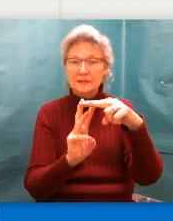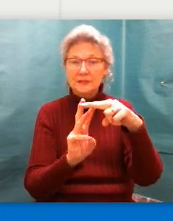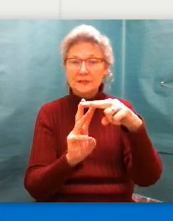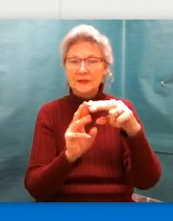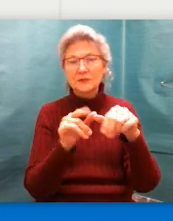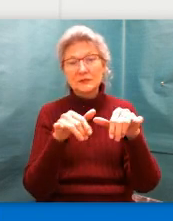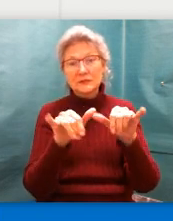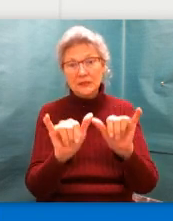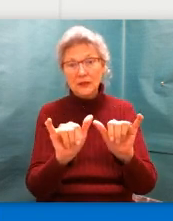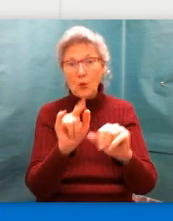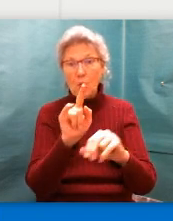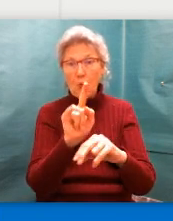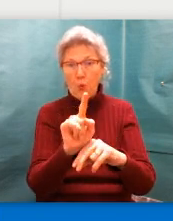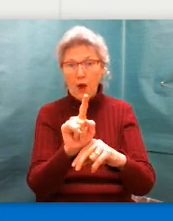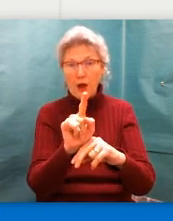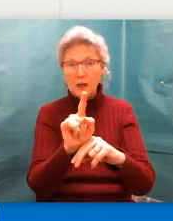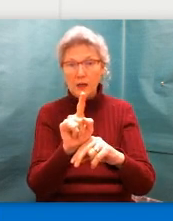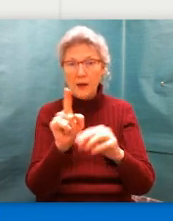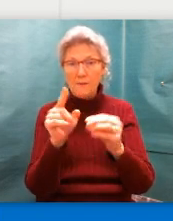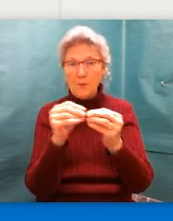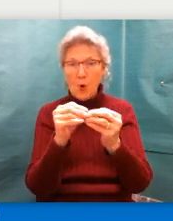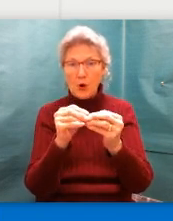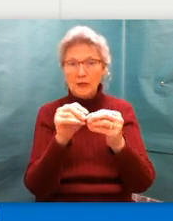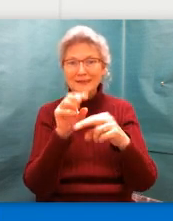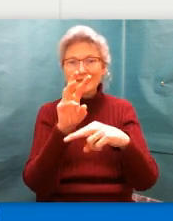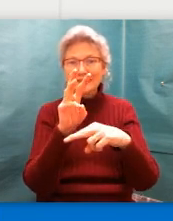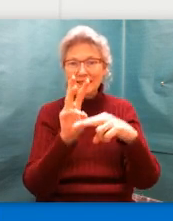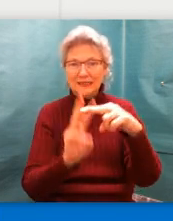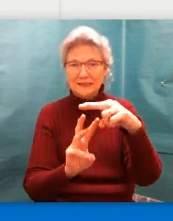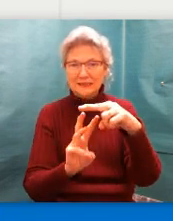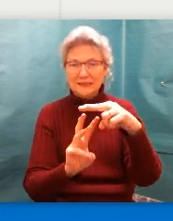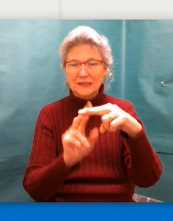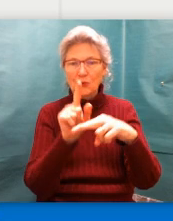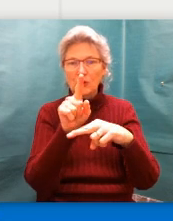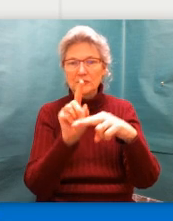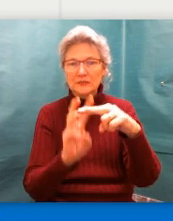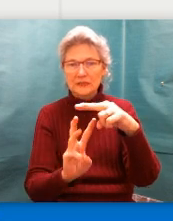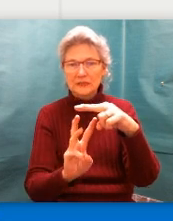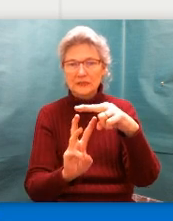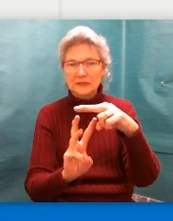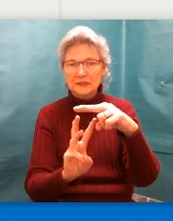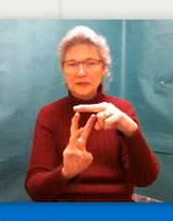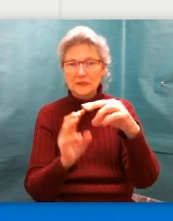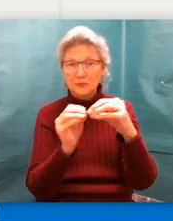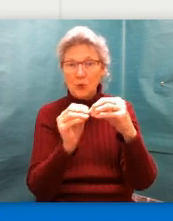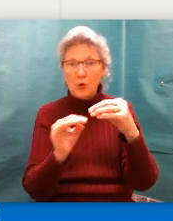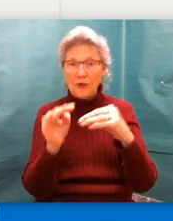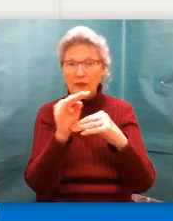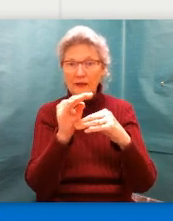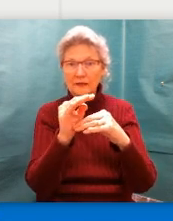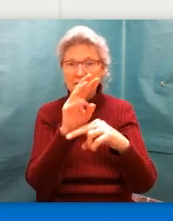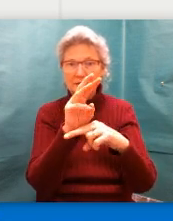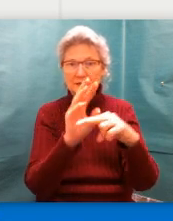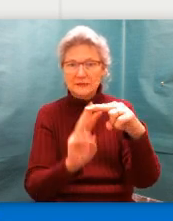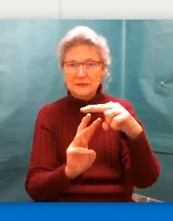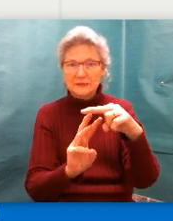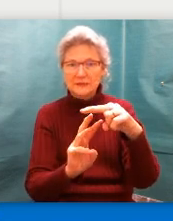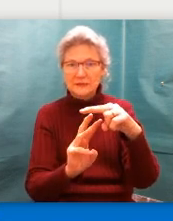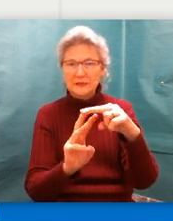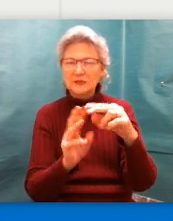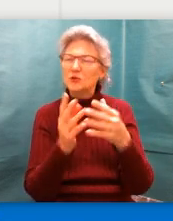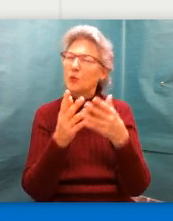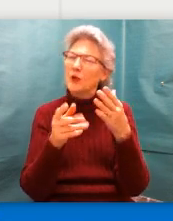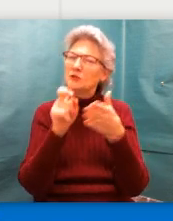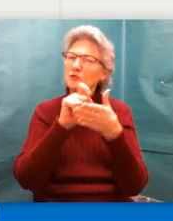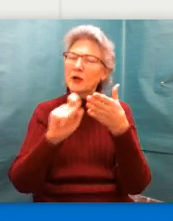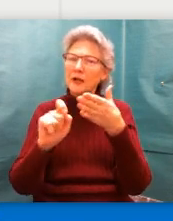there's still one more 6. We know it's larger or greater than 6 6. So let's